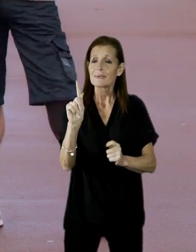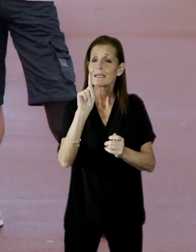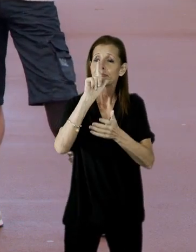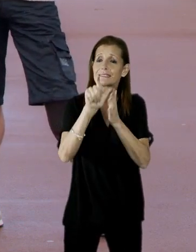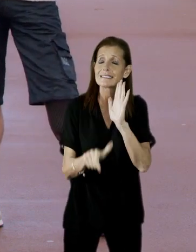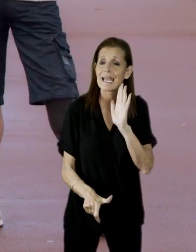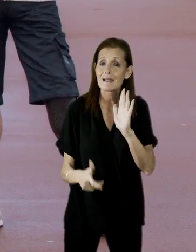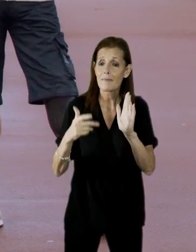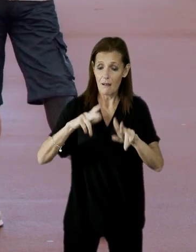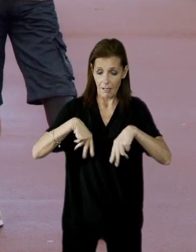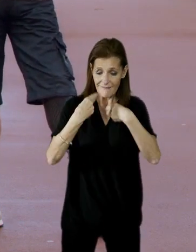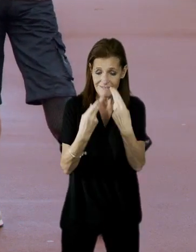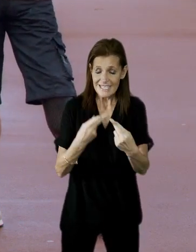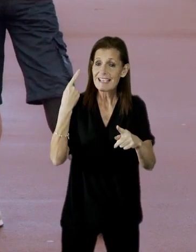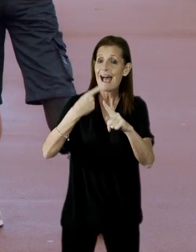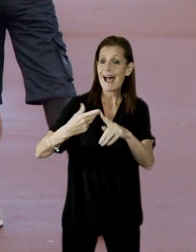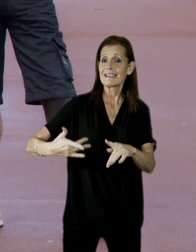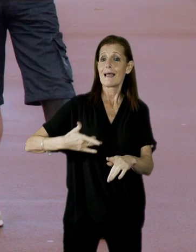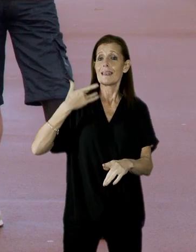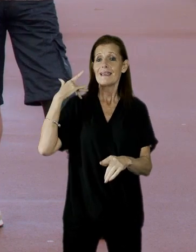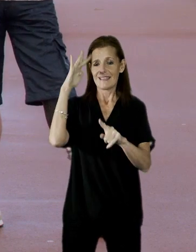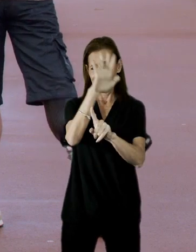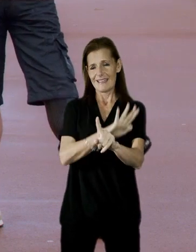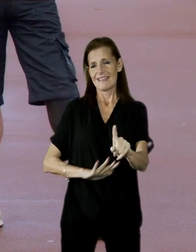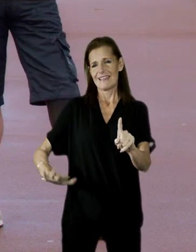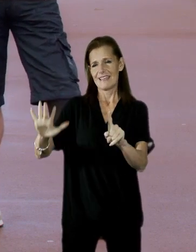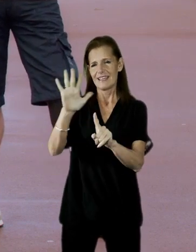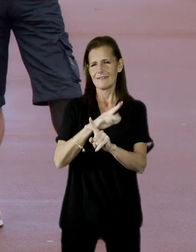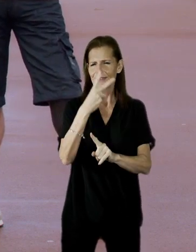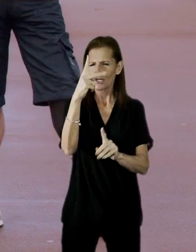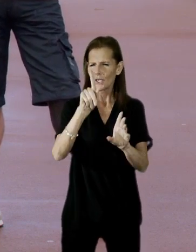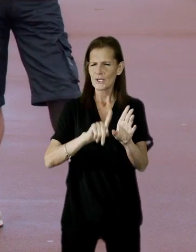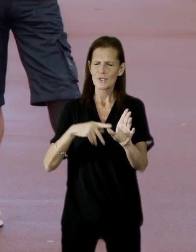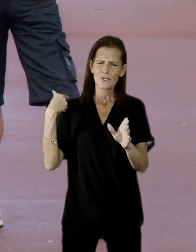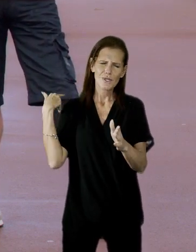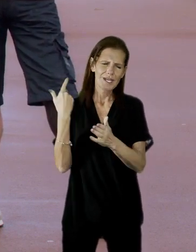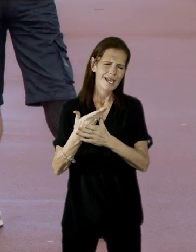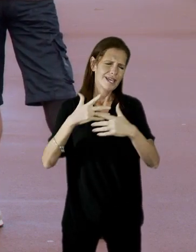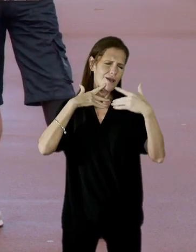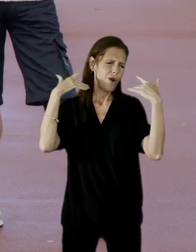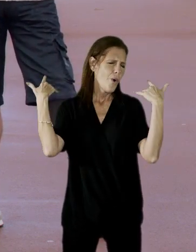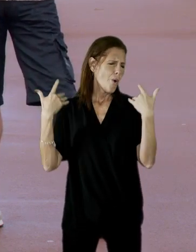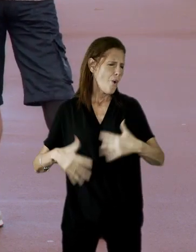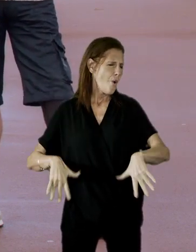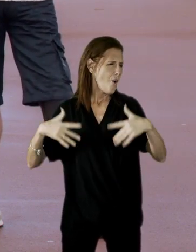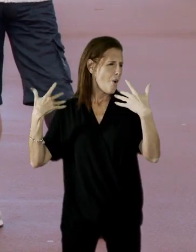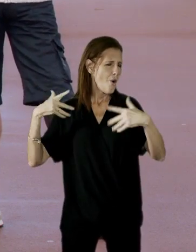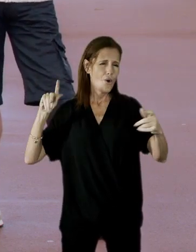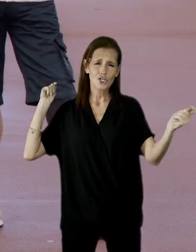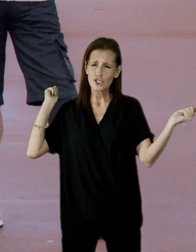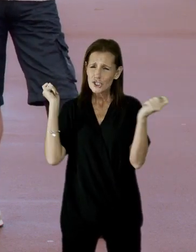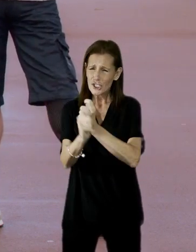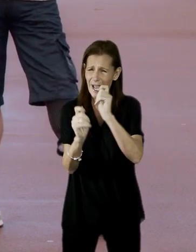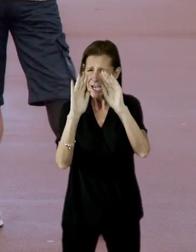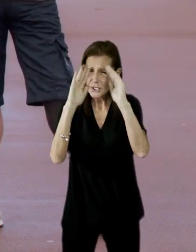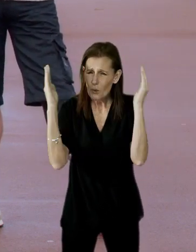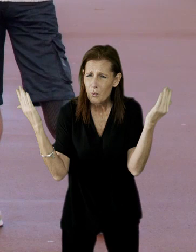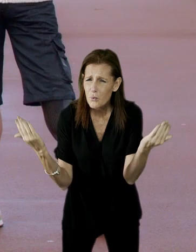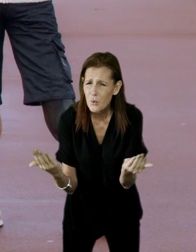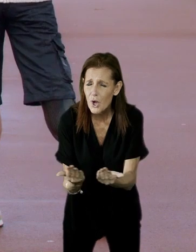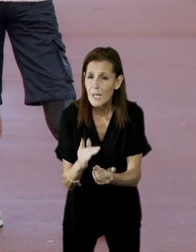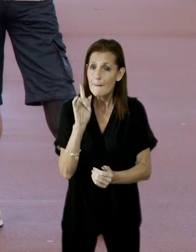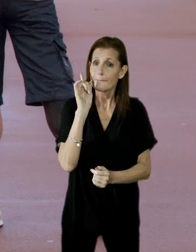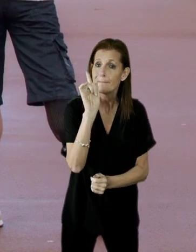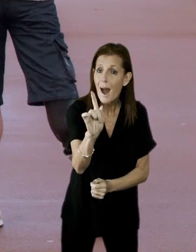on the Fylde Coast. In those 2 years, we've seen some of the most unprecedented times around the world.